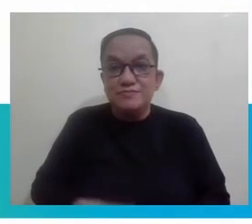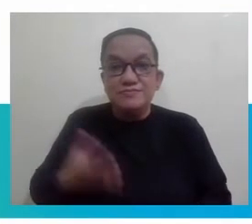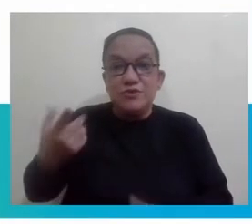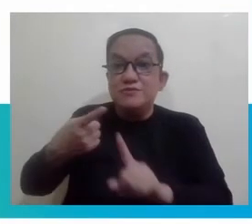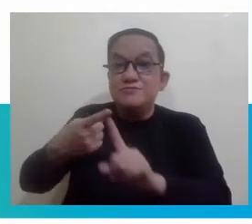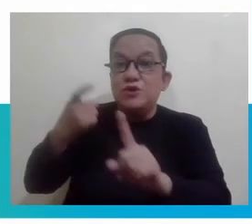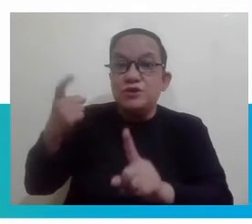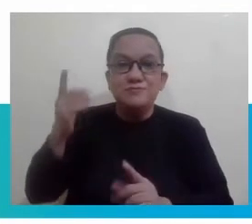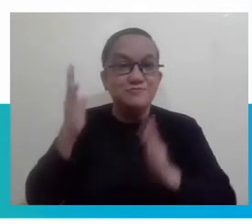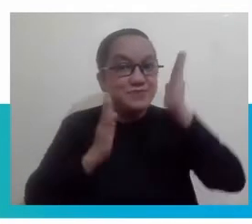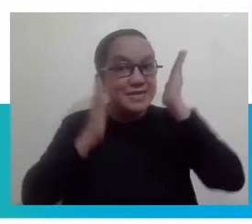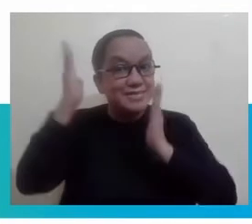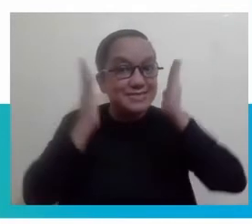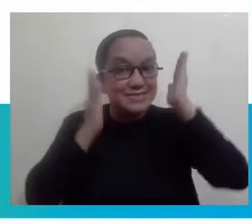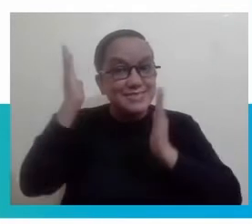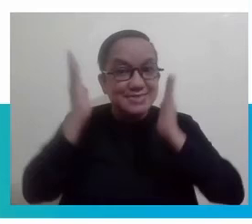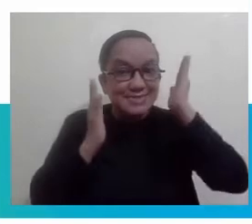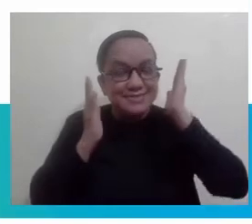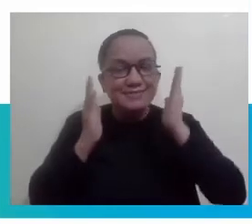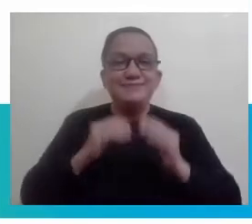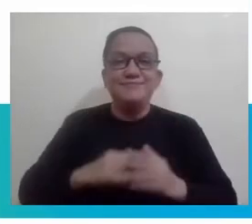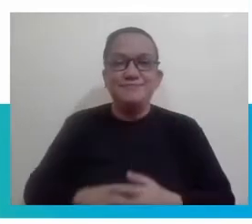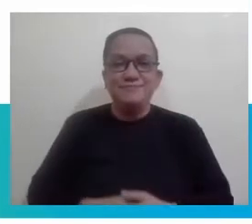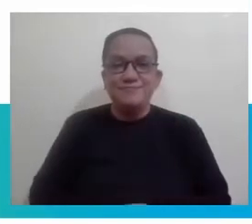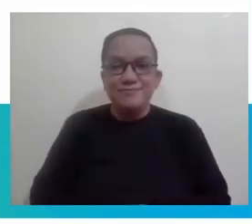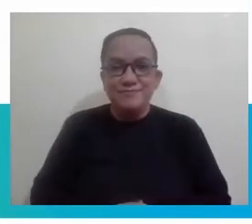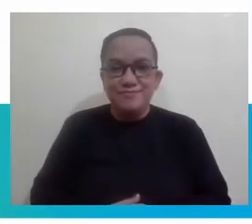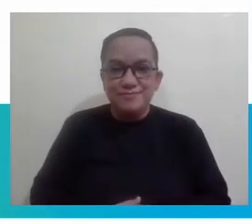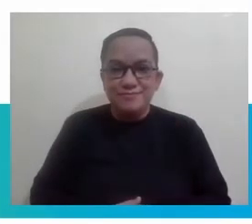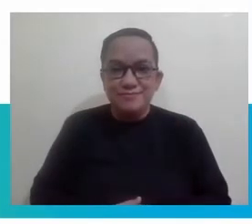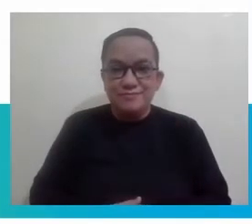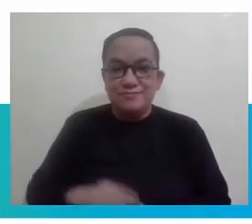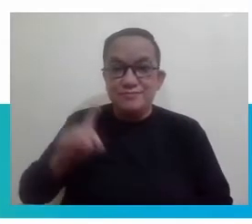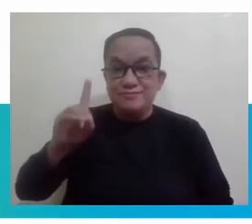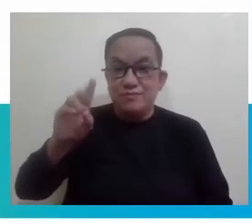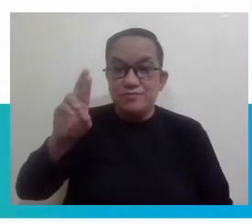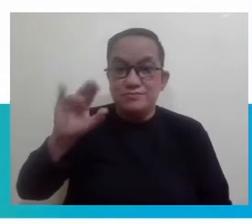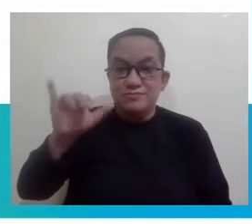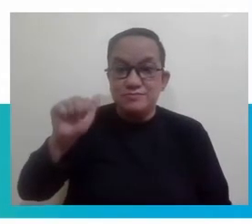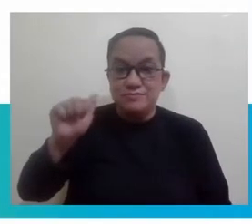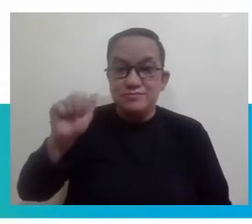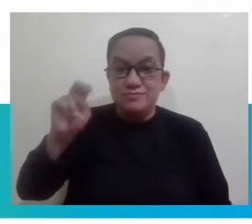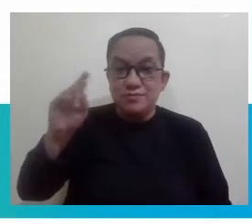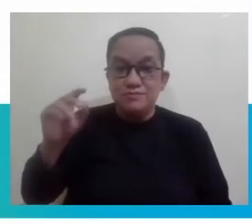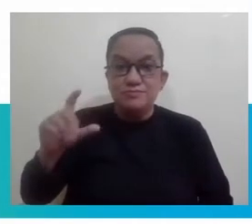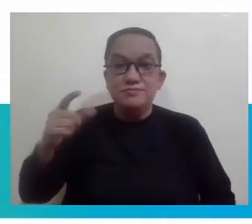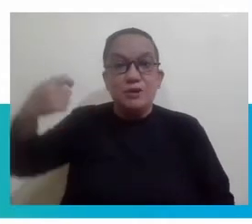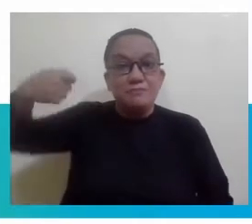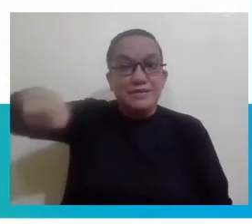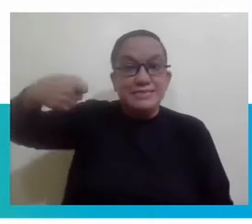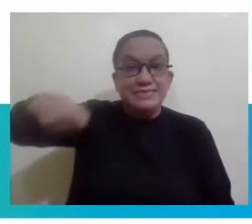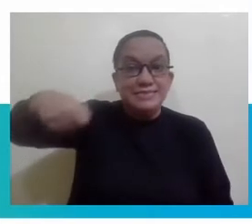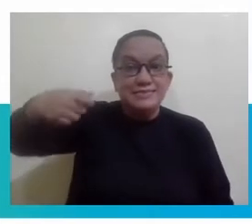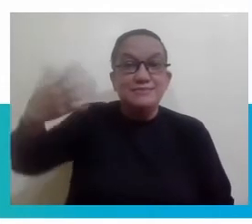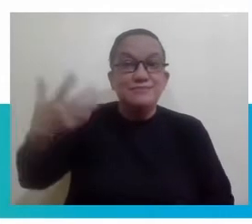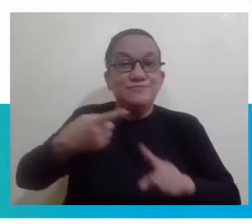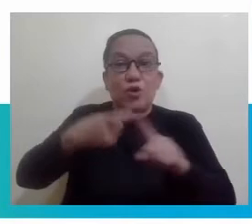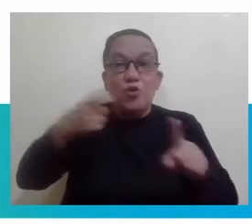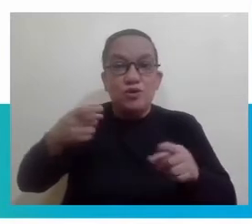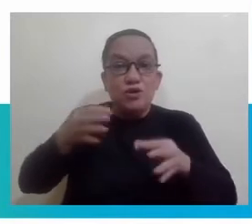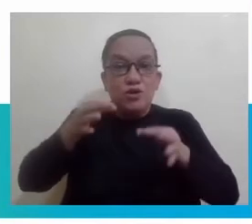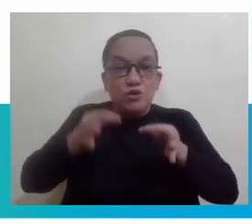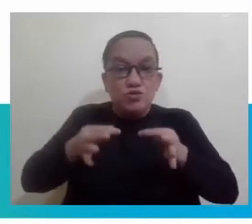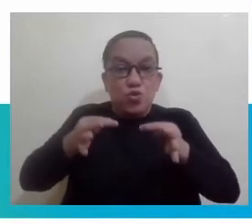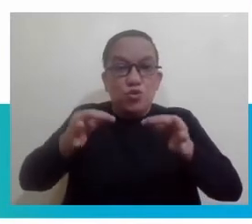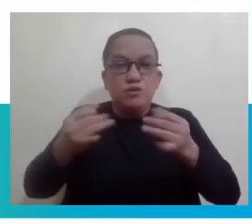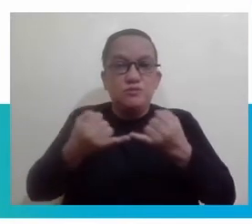Rinda Melson, President, Nusatuva Women's Saving Club from the Solomon Islands. And Anna